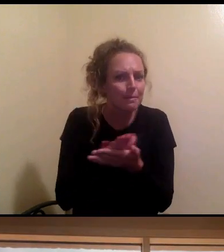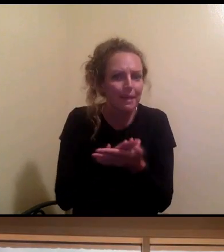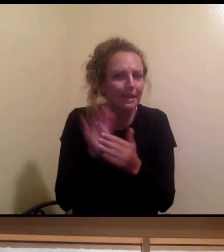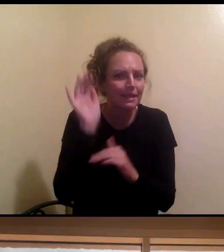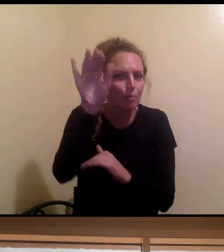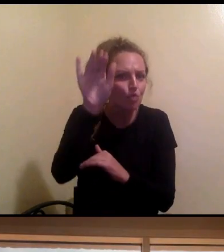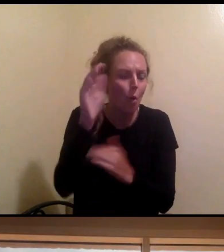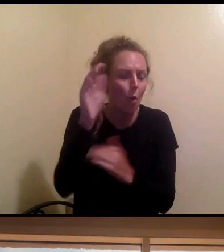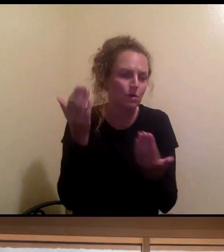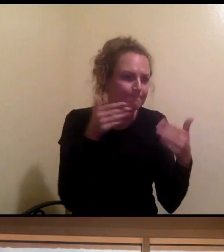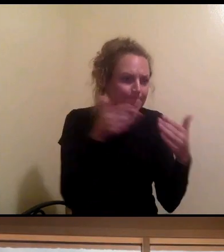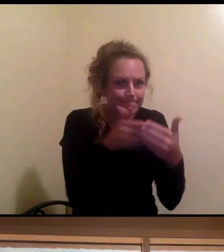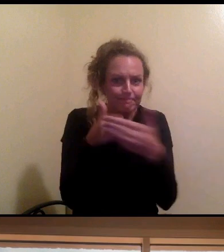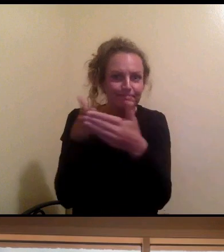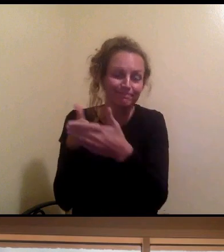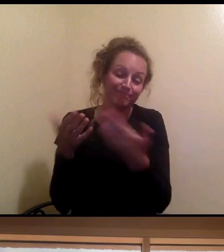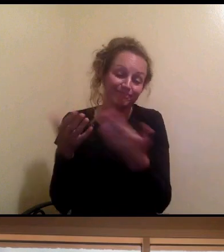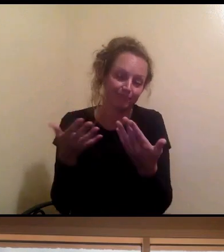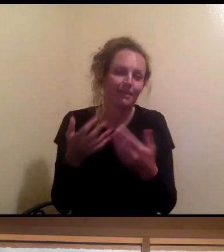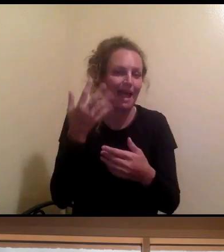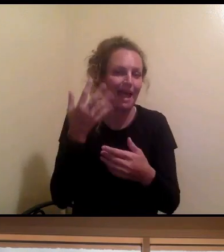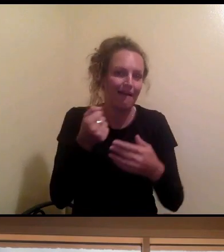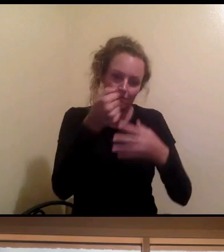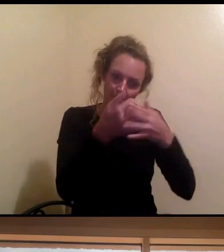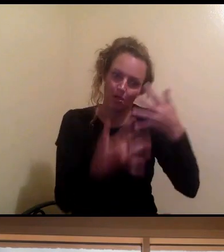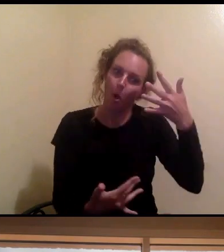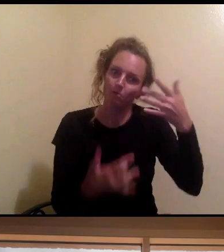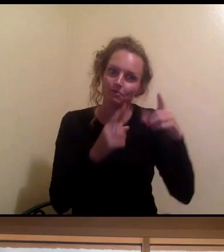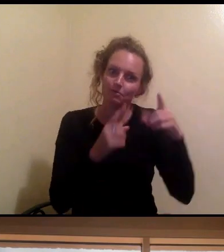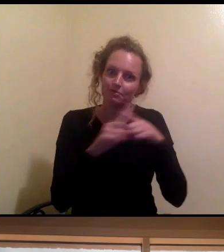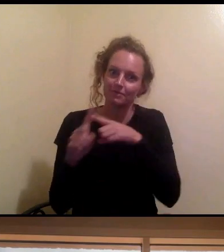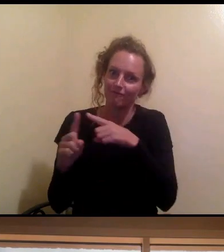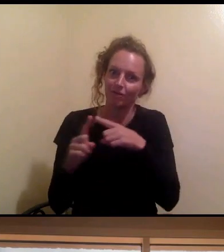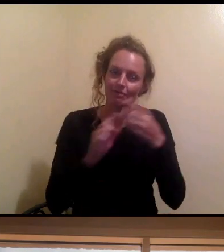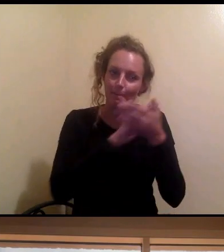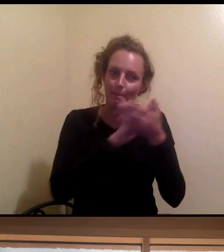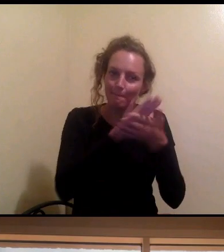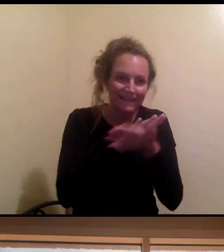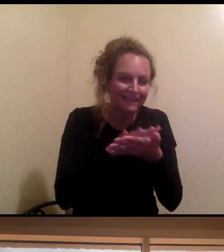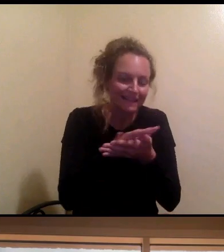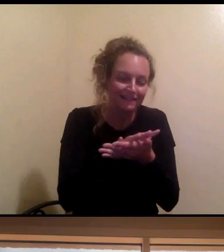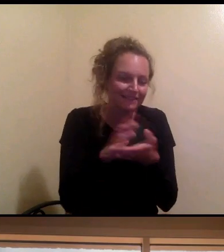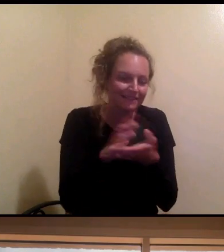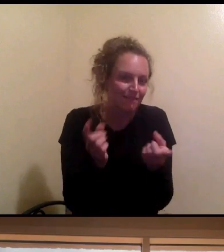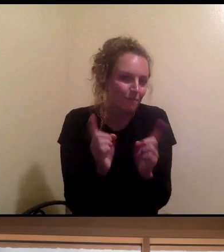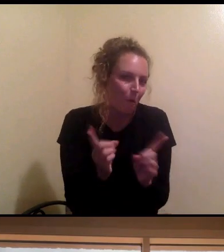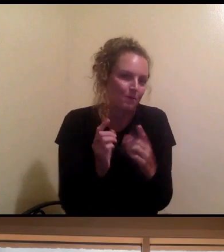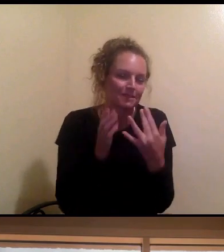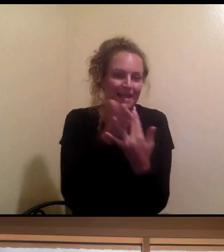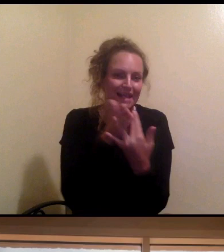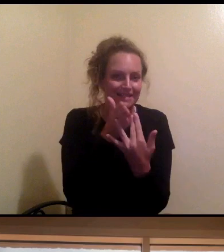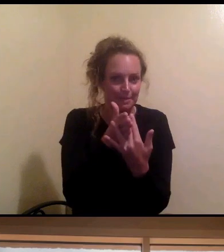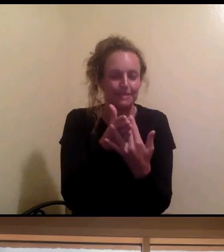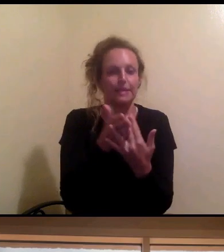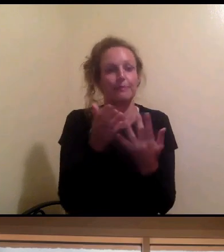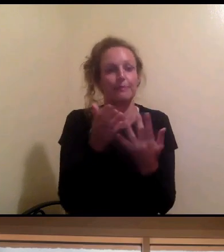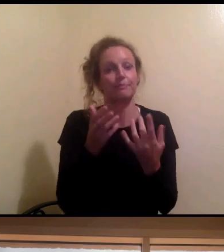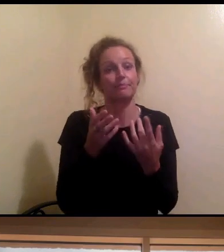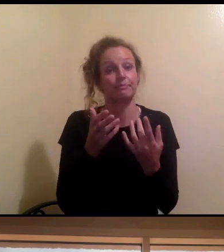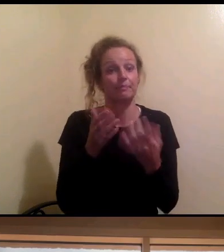definitions, as we all know, as we travel and encounter different things, not just from a mobility perspective, but I look at